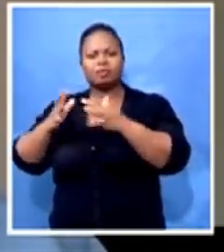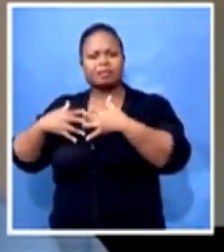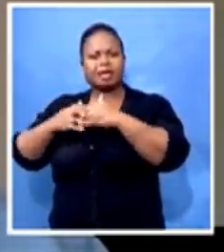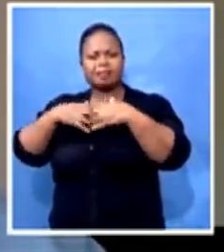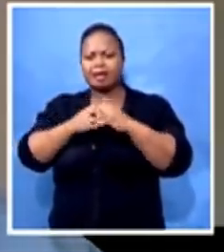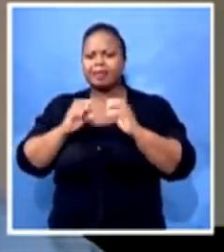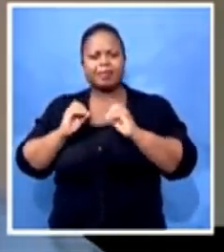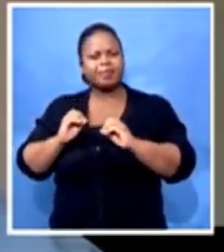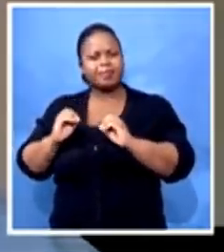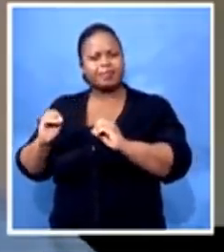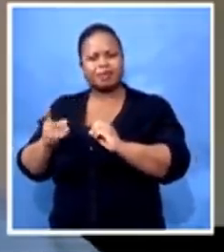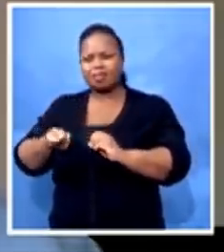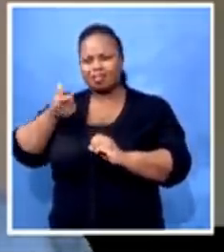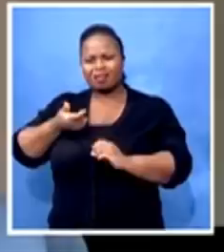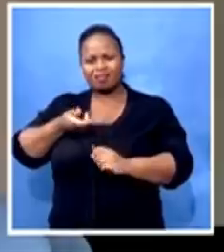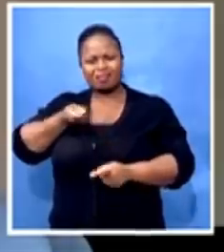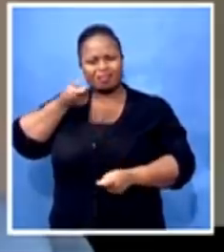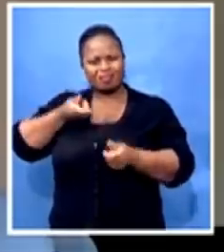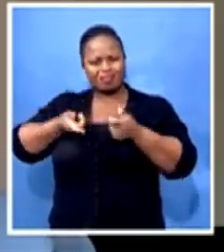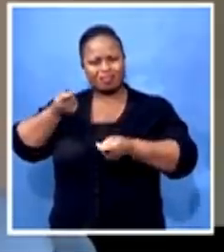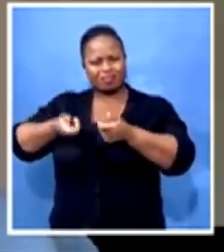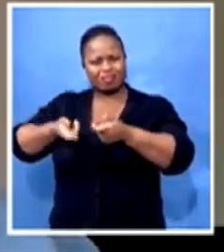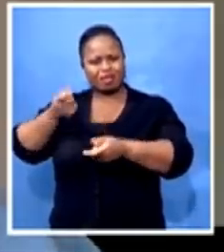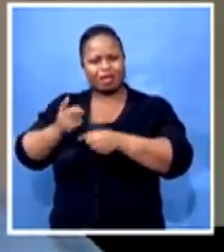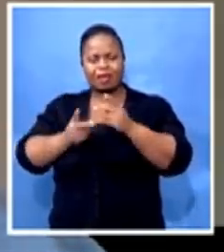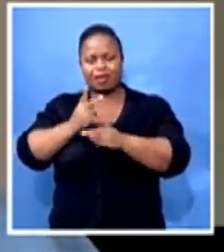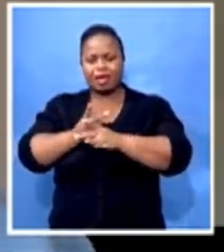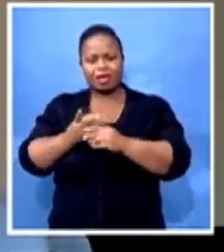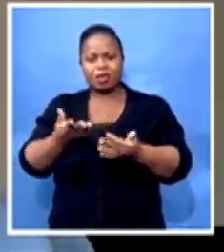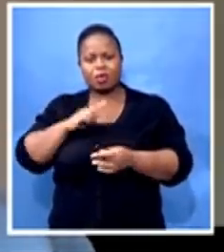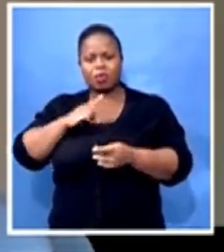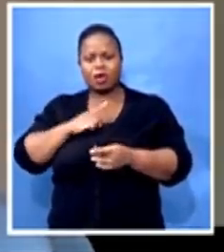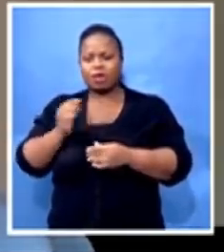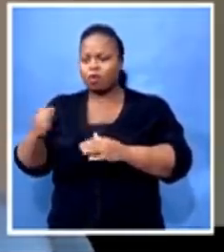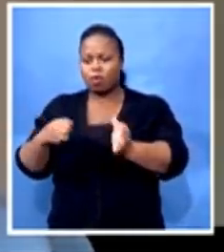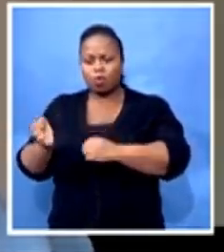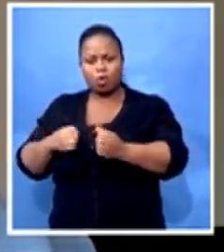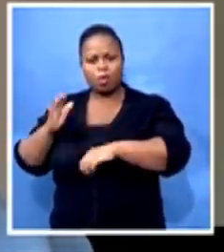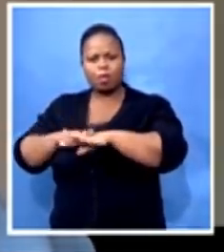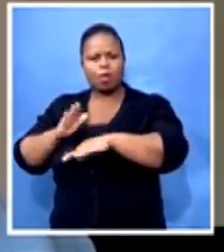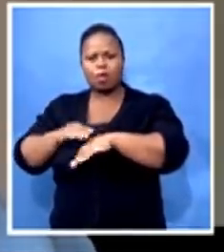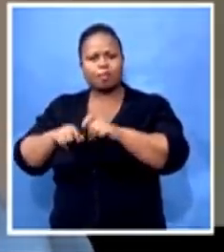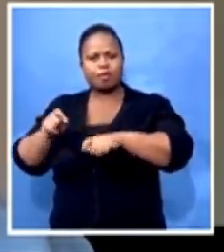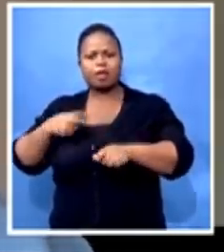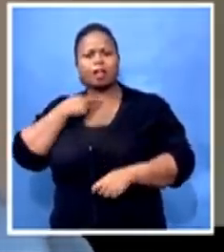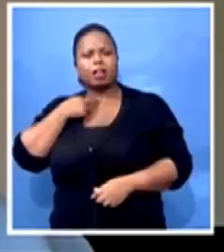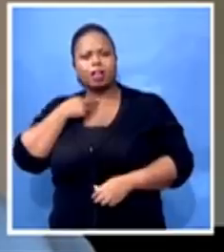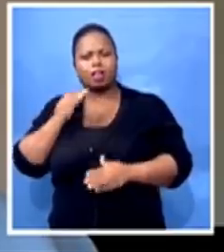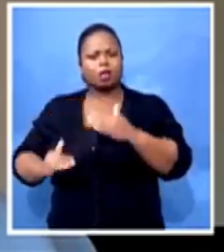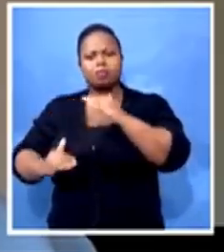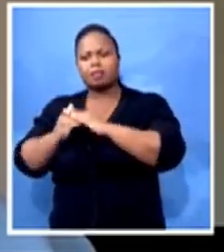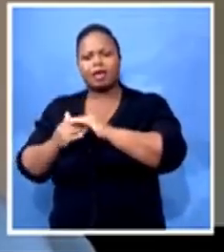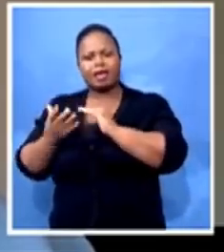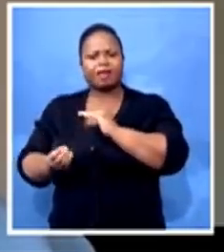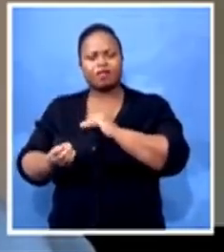also not expansive enough to bring in more people into the activities of